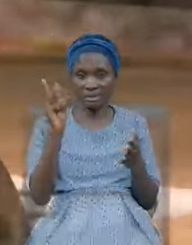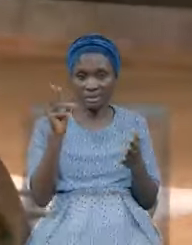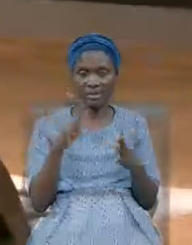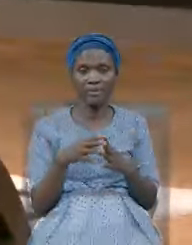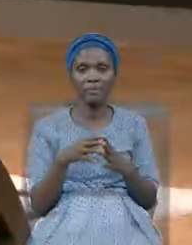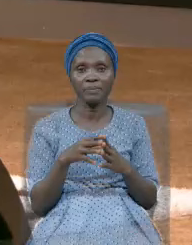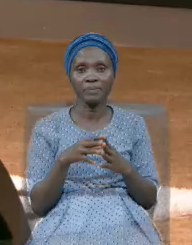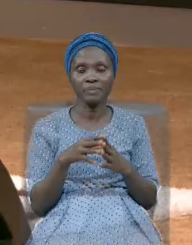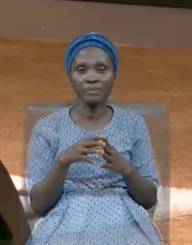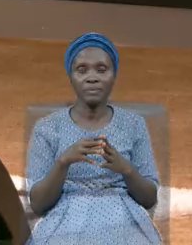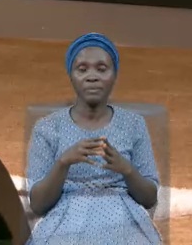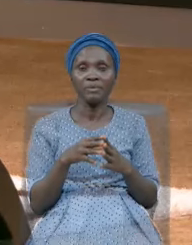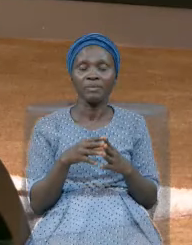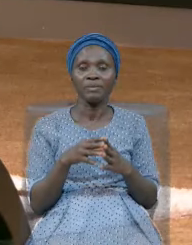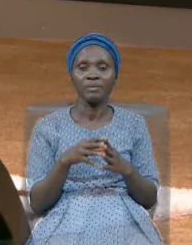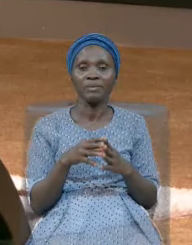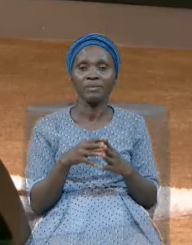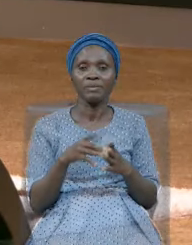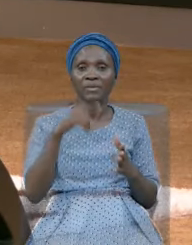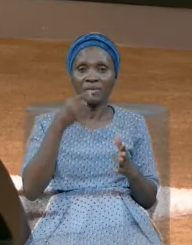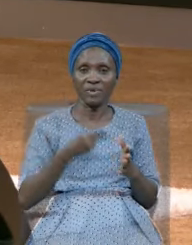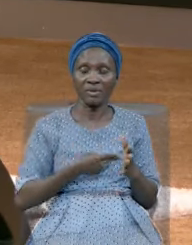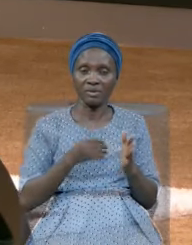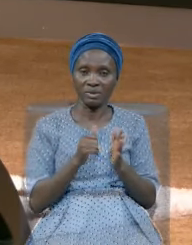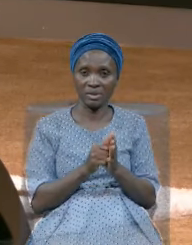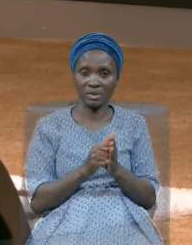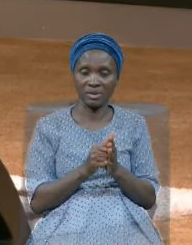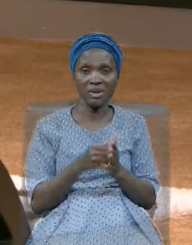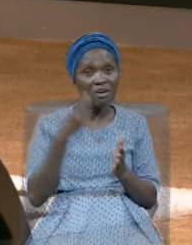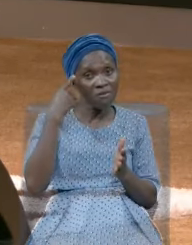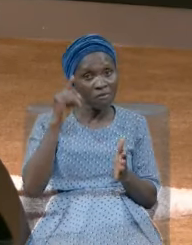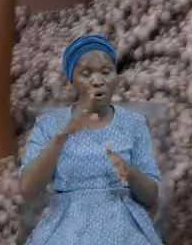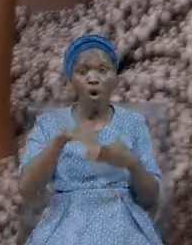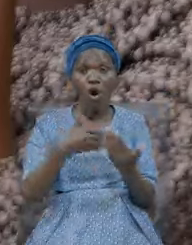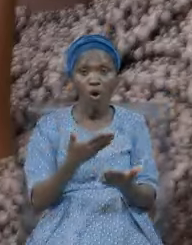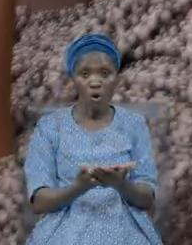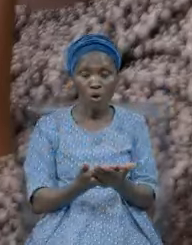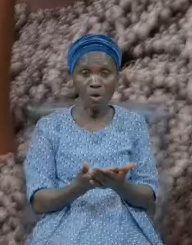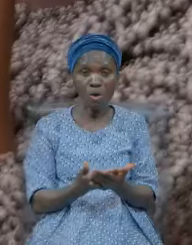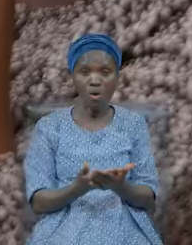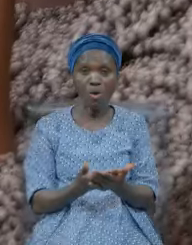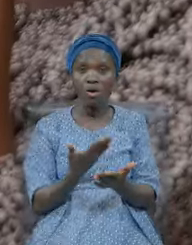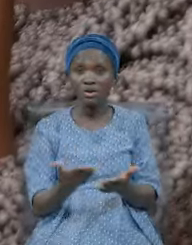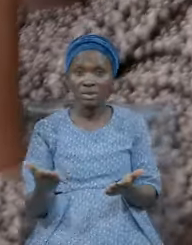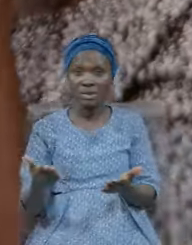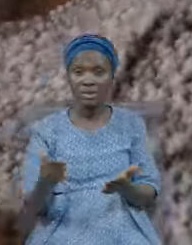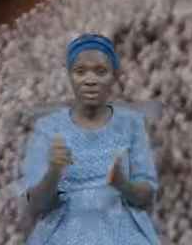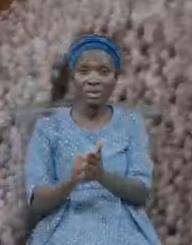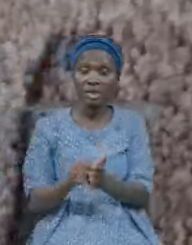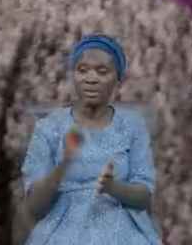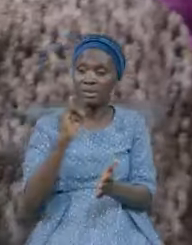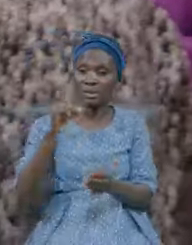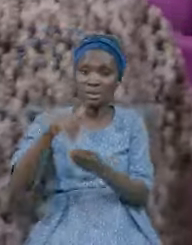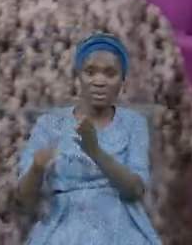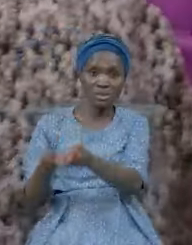verse 16 tells us, for all that is in the world, the